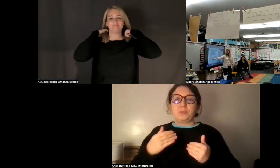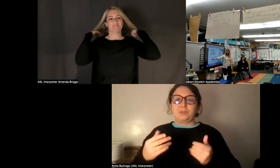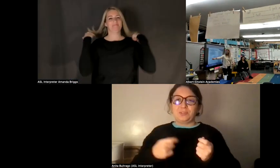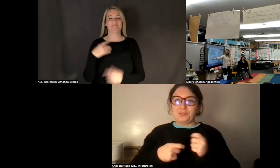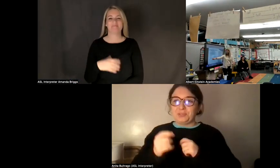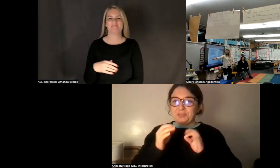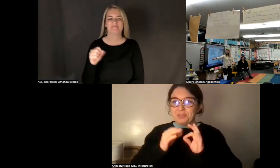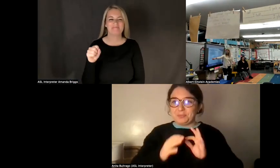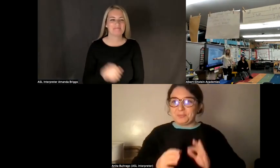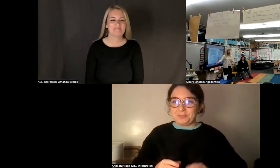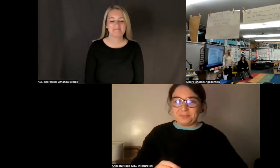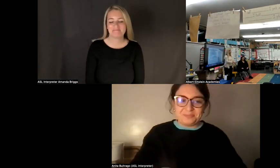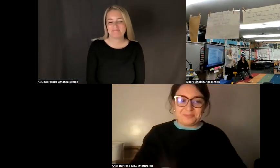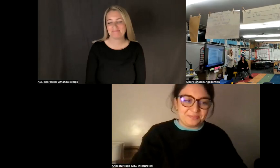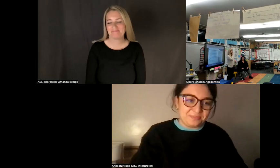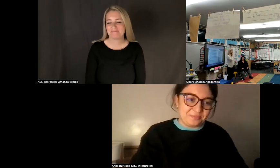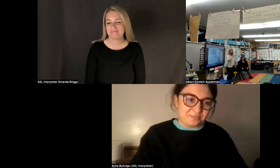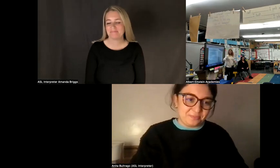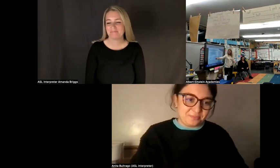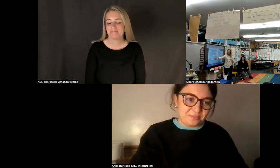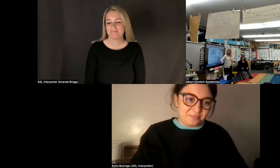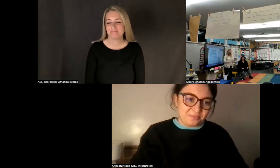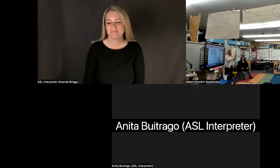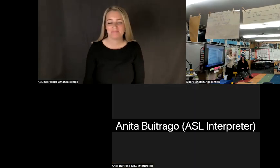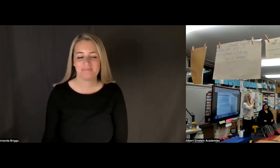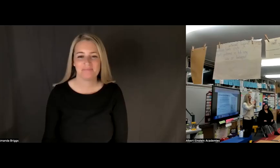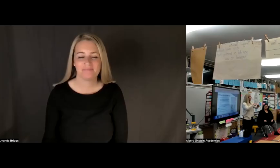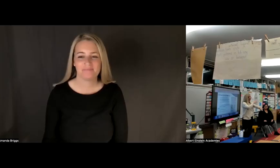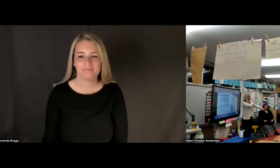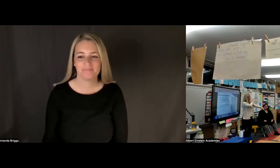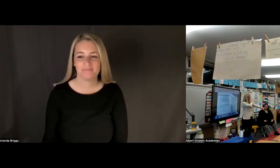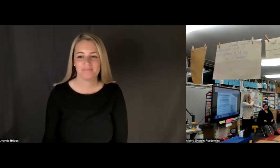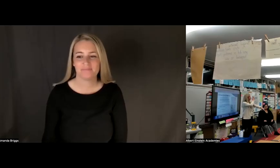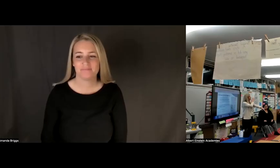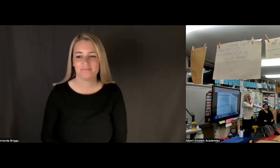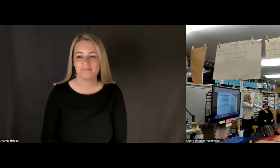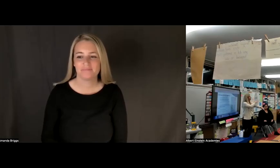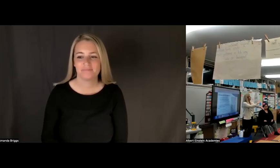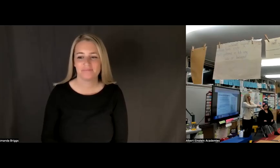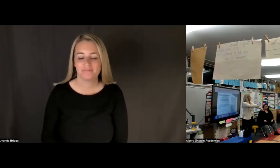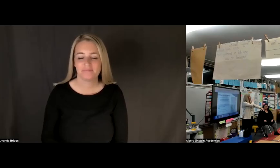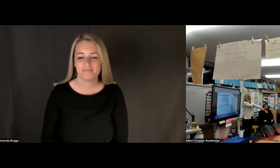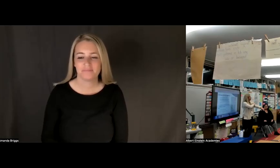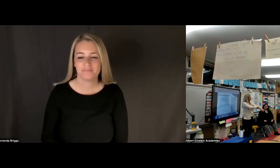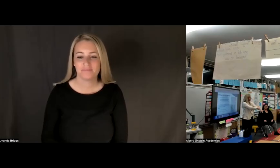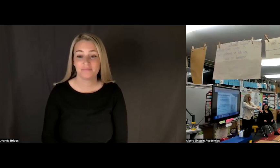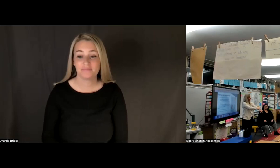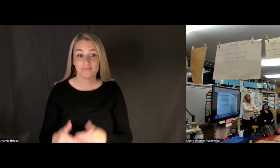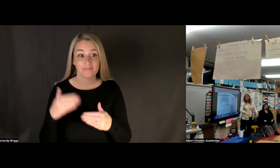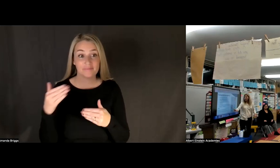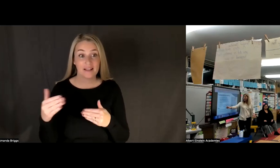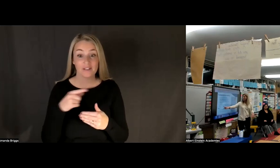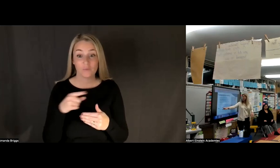got that. Next one, first sound. Second sound. Ah. Put it on your arm. Ah.